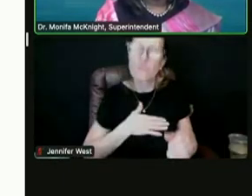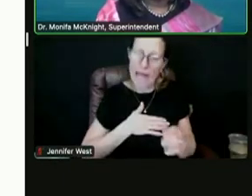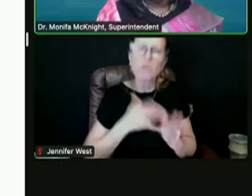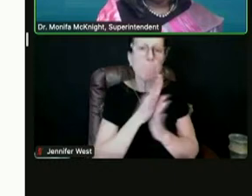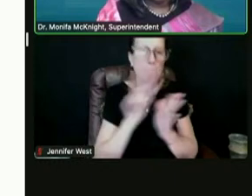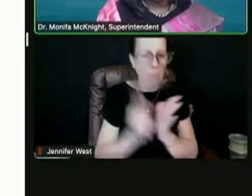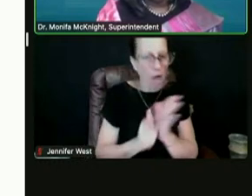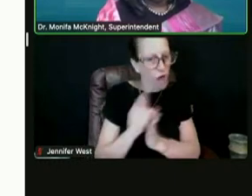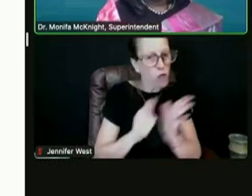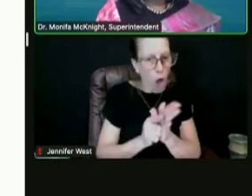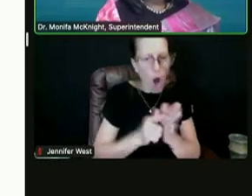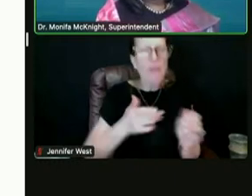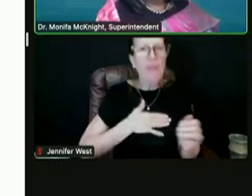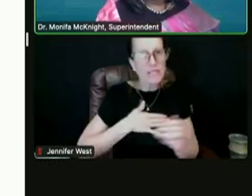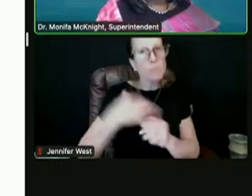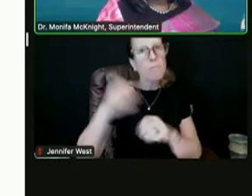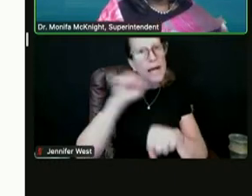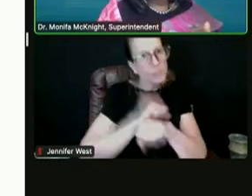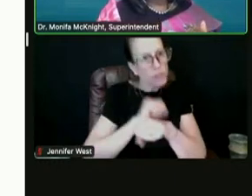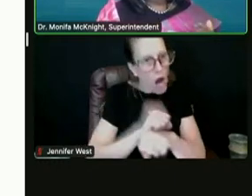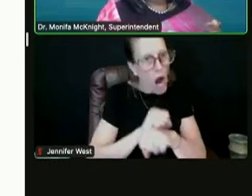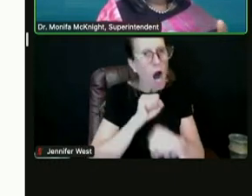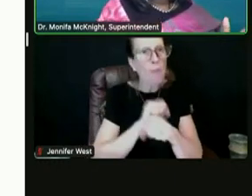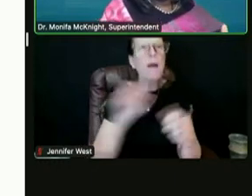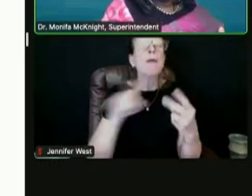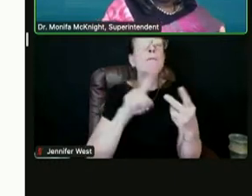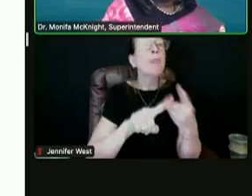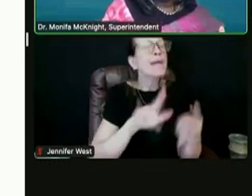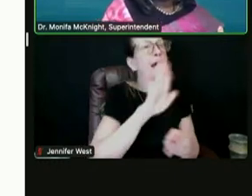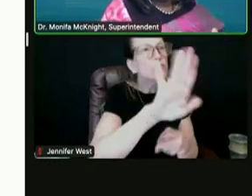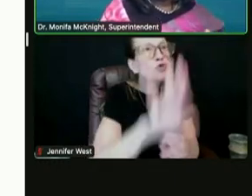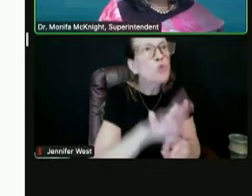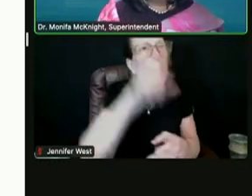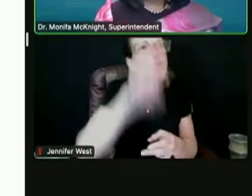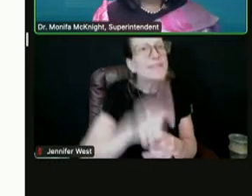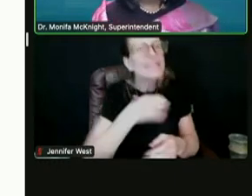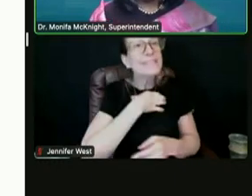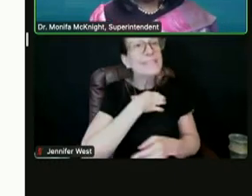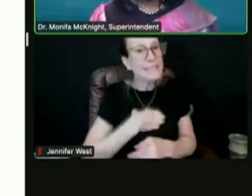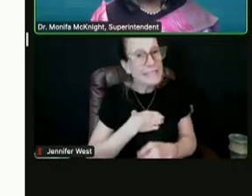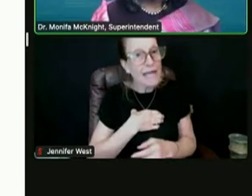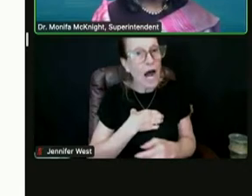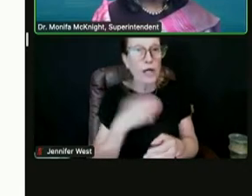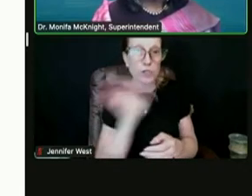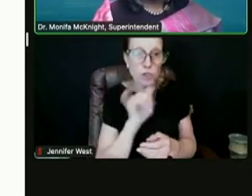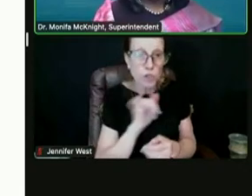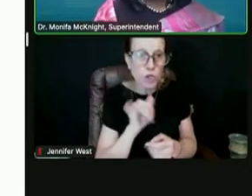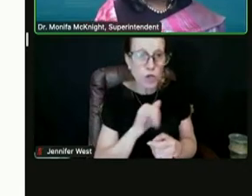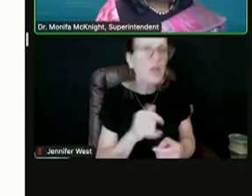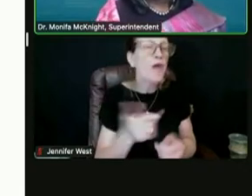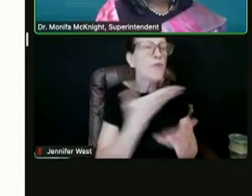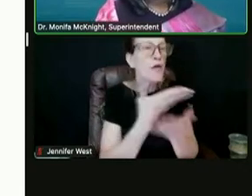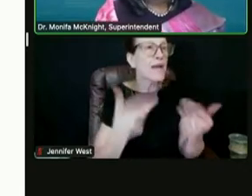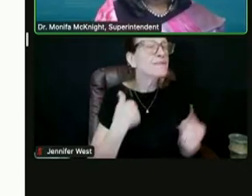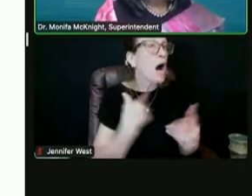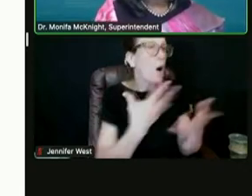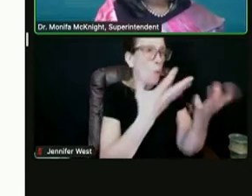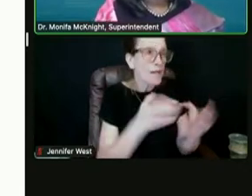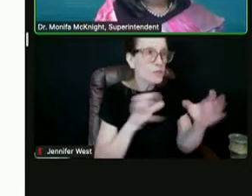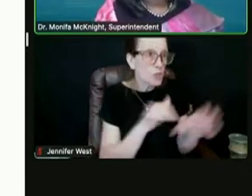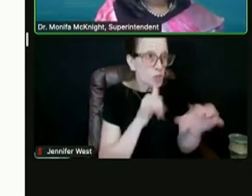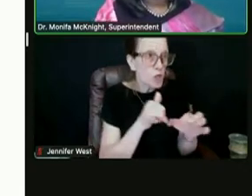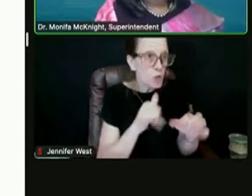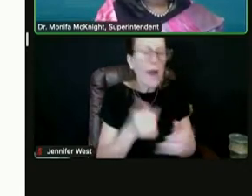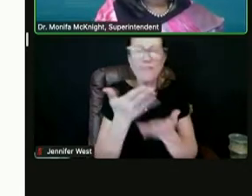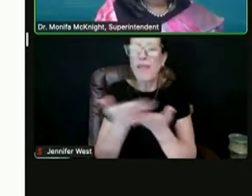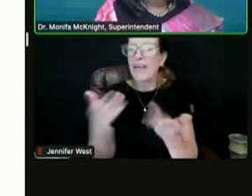role as an administrator. So there's always a balance of what I want to do and then what I'm required to do. And then the last thing that